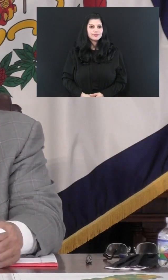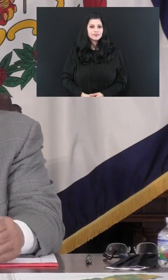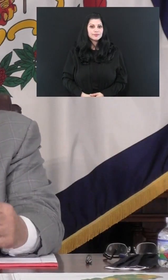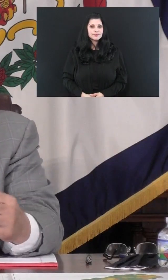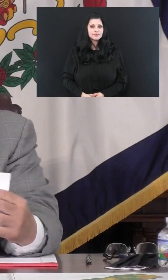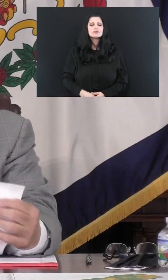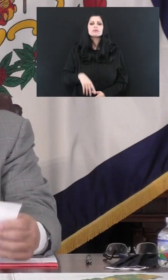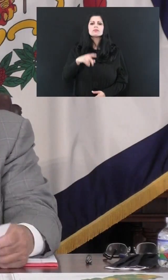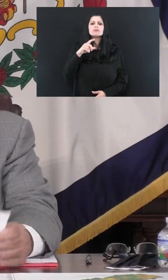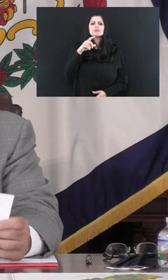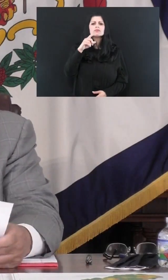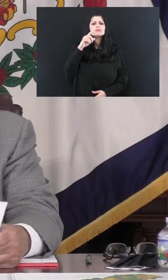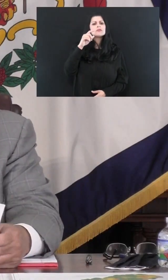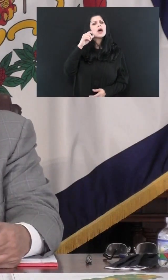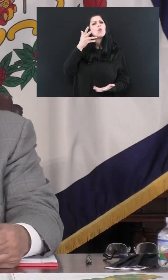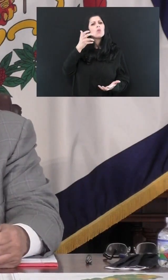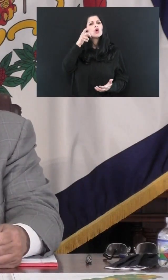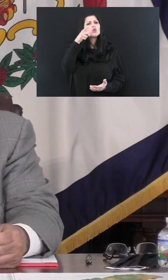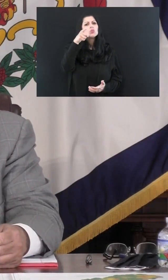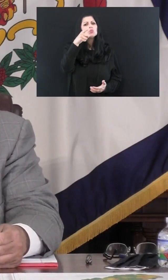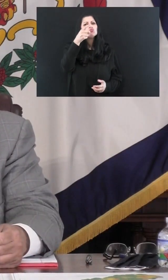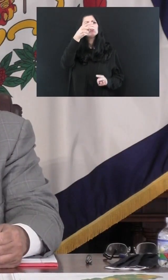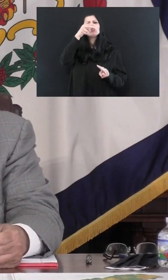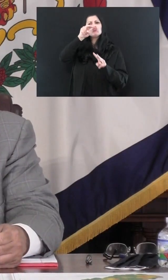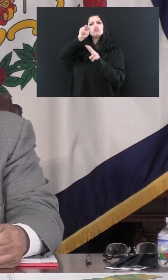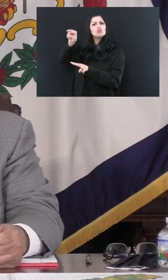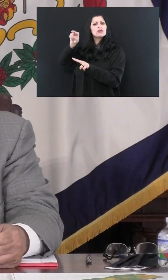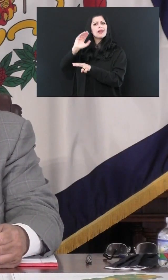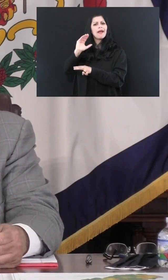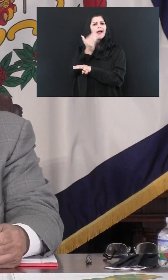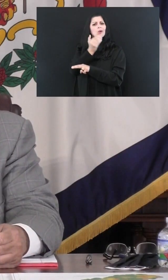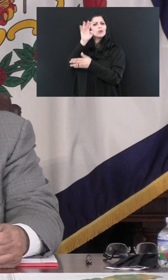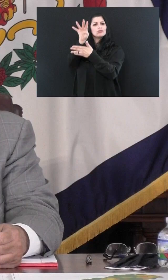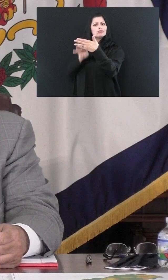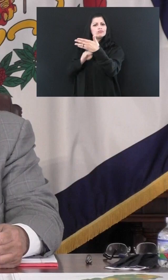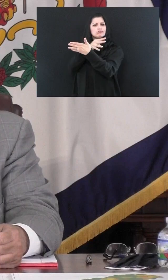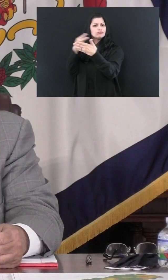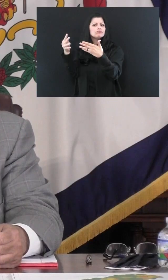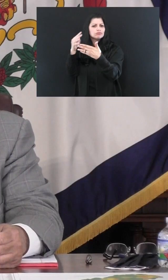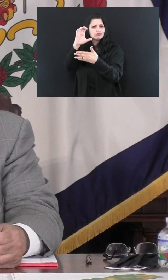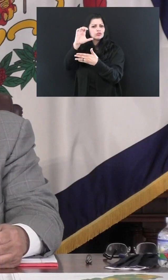look at our charts, you know, on